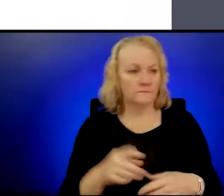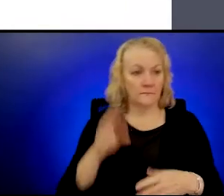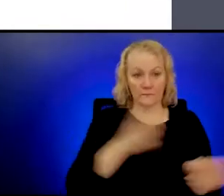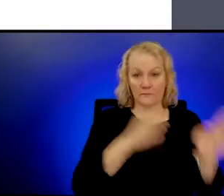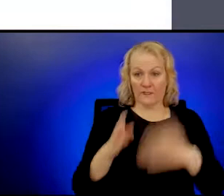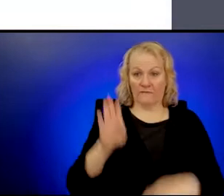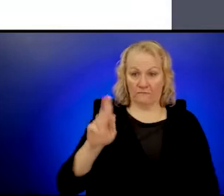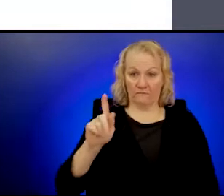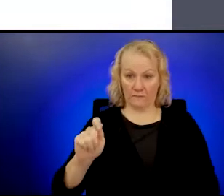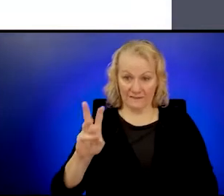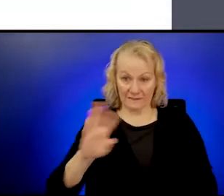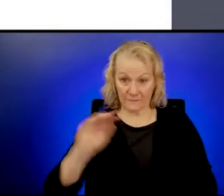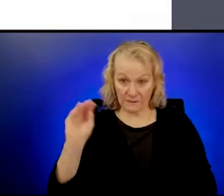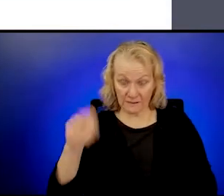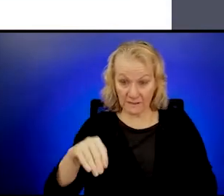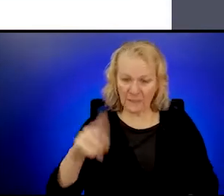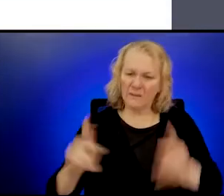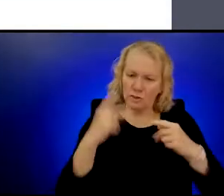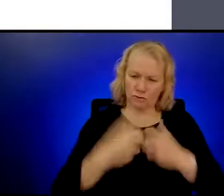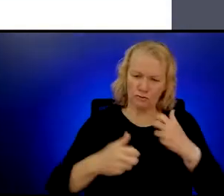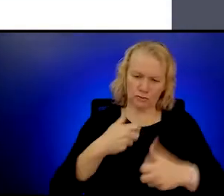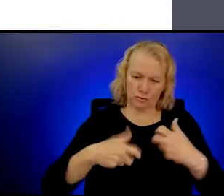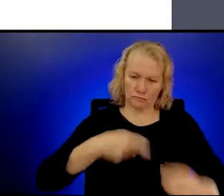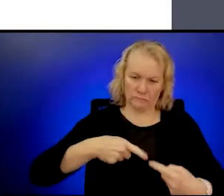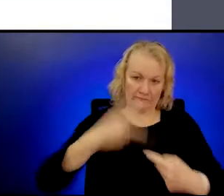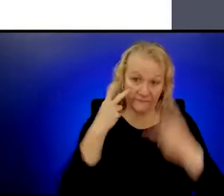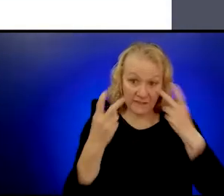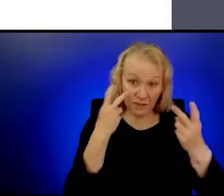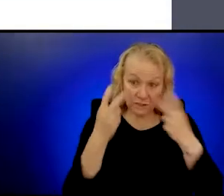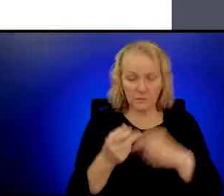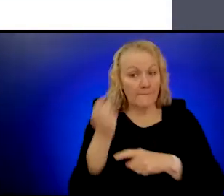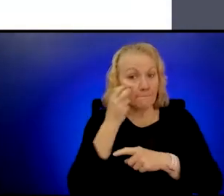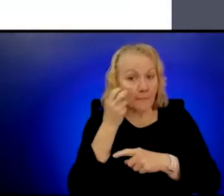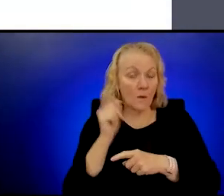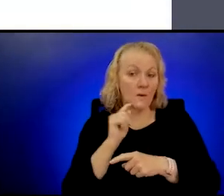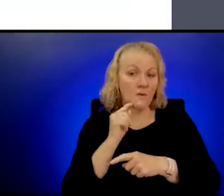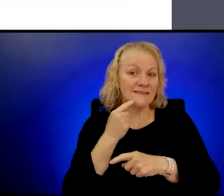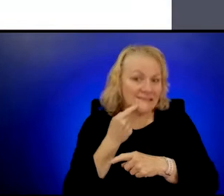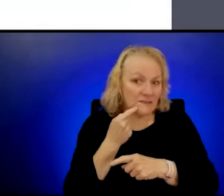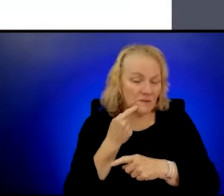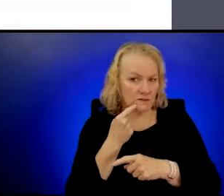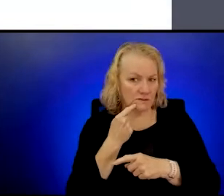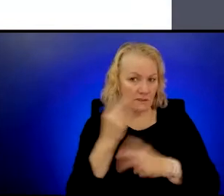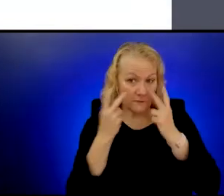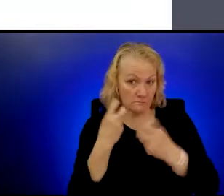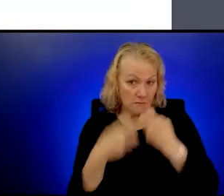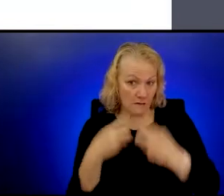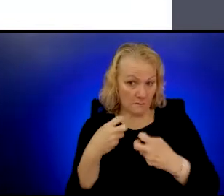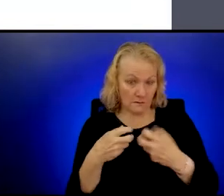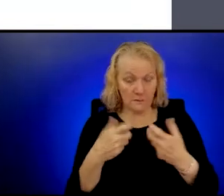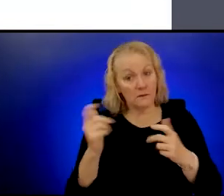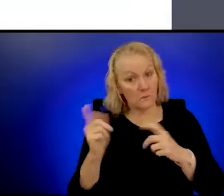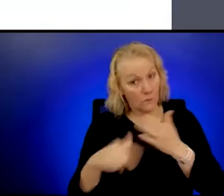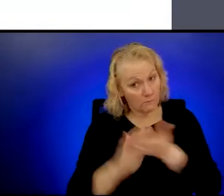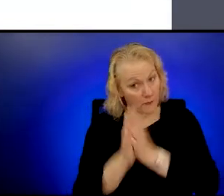4.6% of individuals have problems with their vision, blindness, or serious difficulty seeing. And as we all age, we